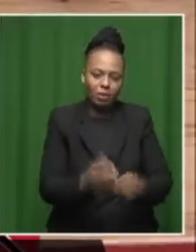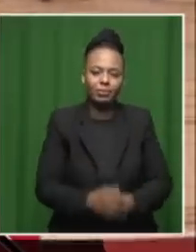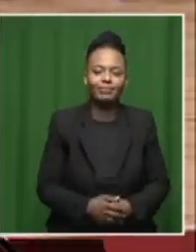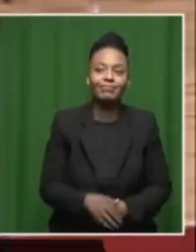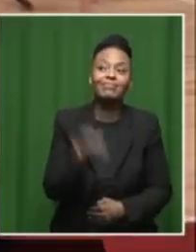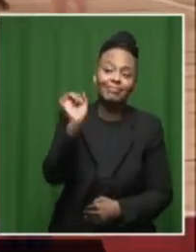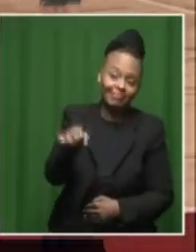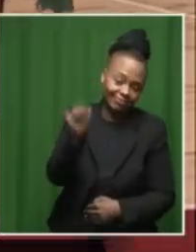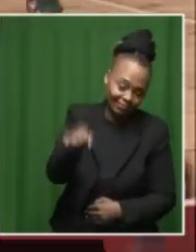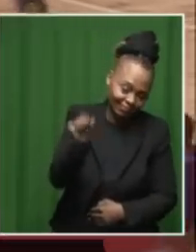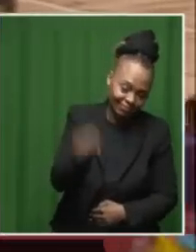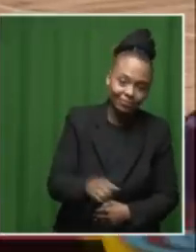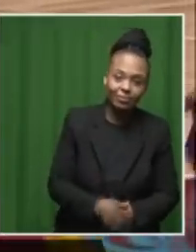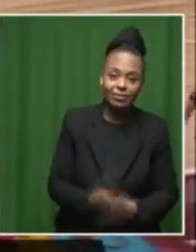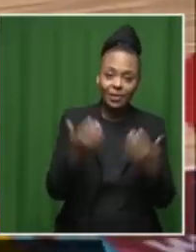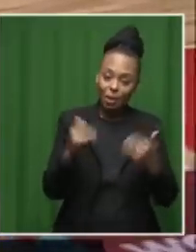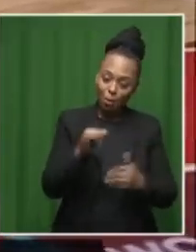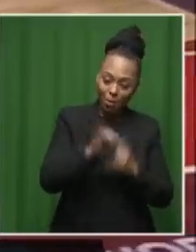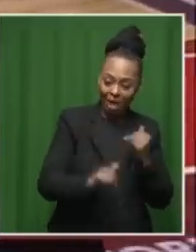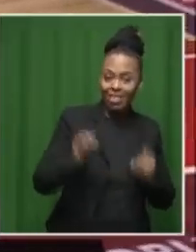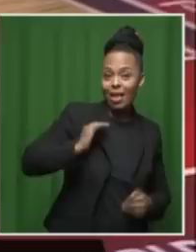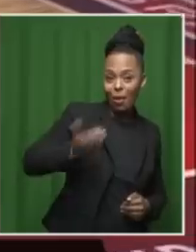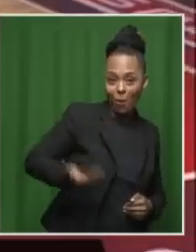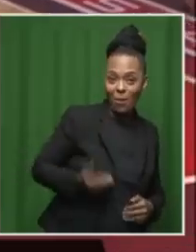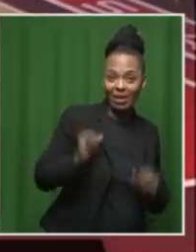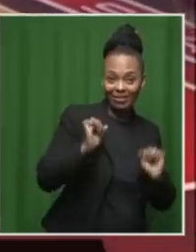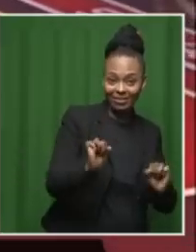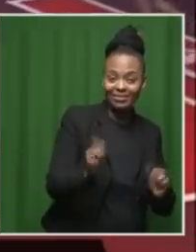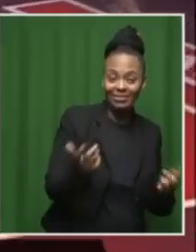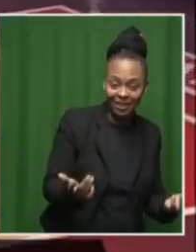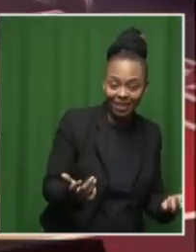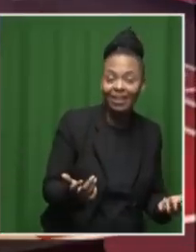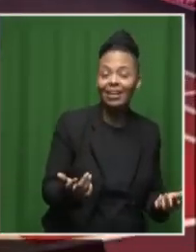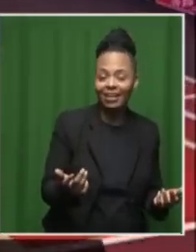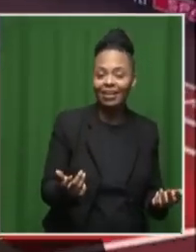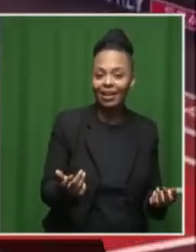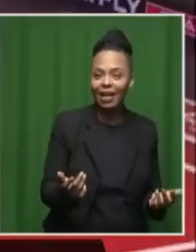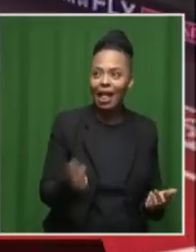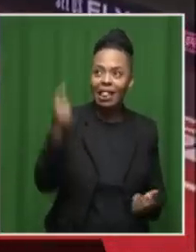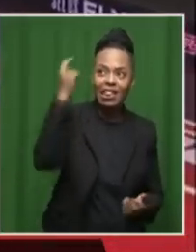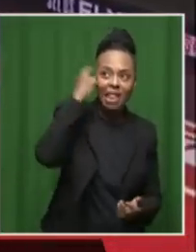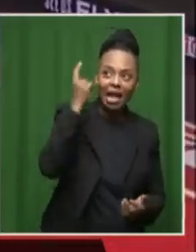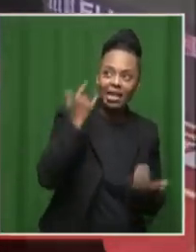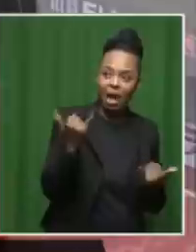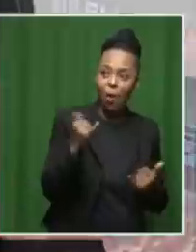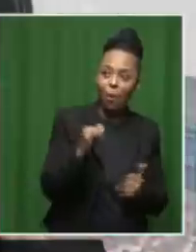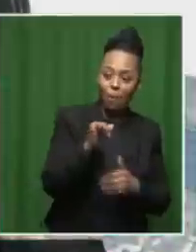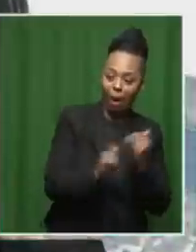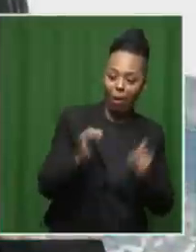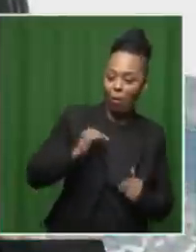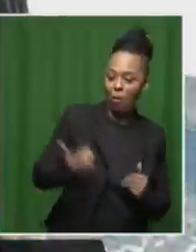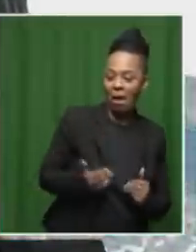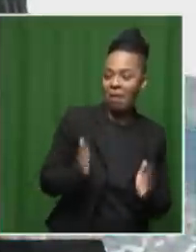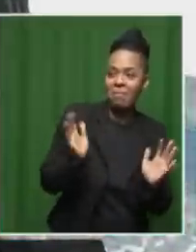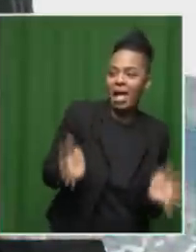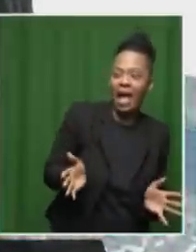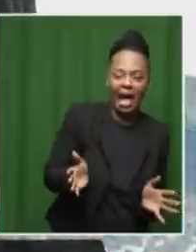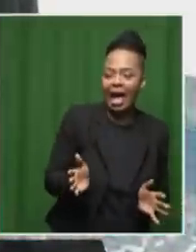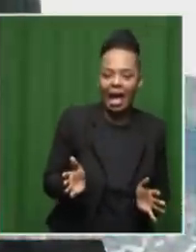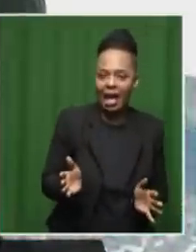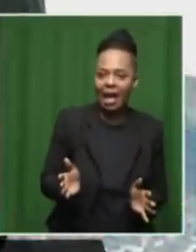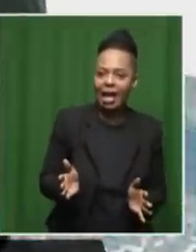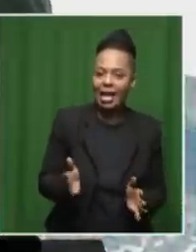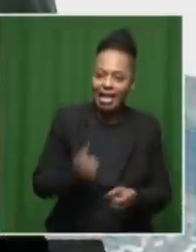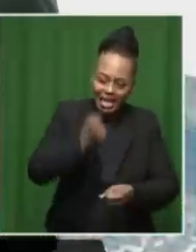already into Women's Month, and I don't think it should just be Women's Month, and even the year dubbed the year of